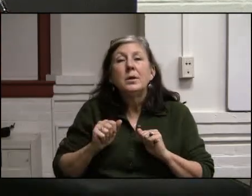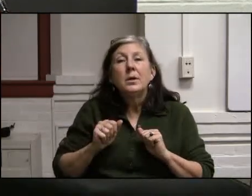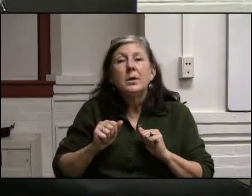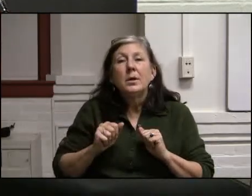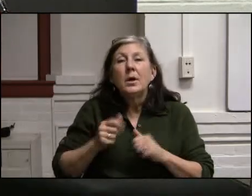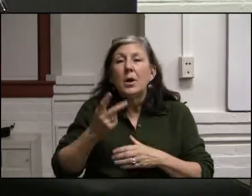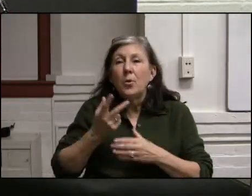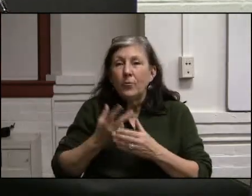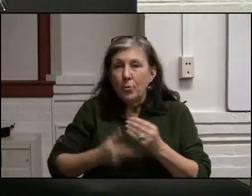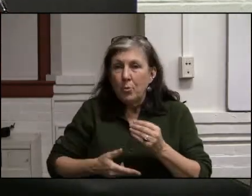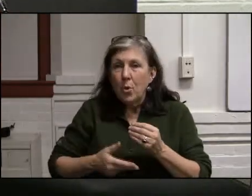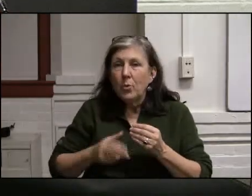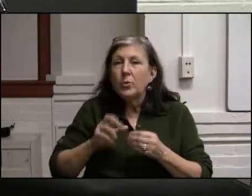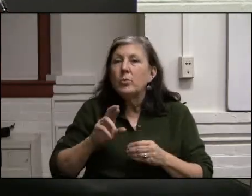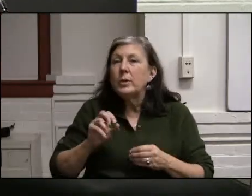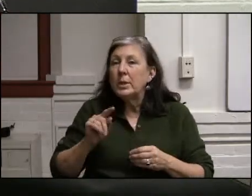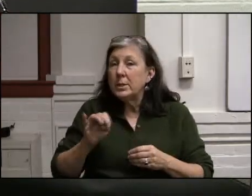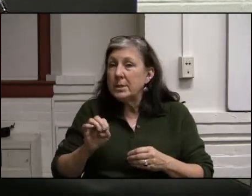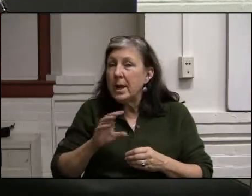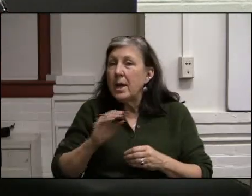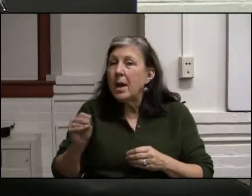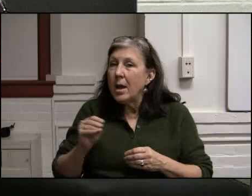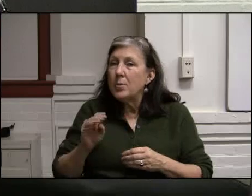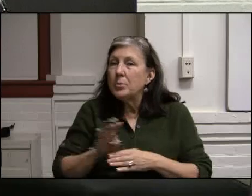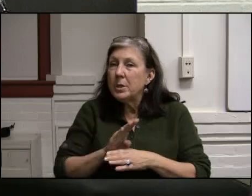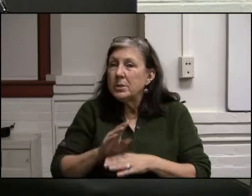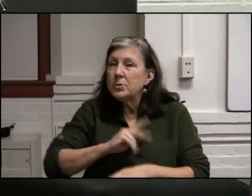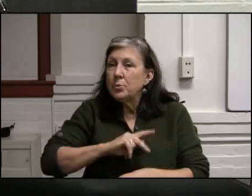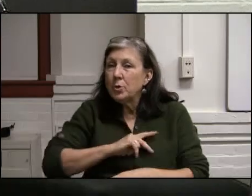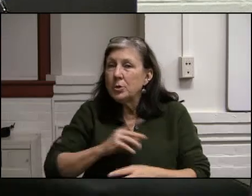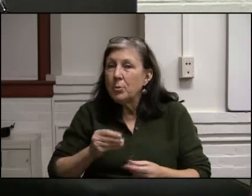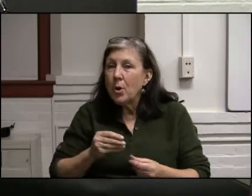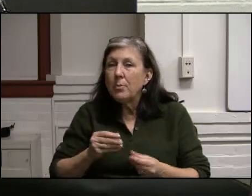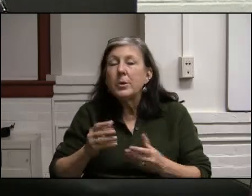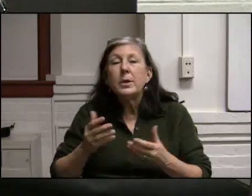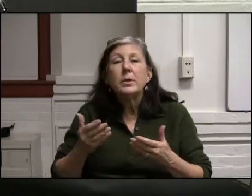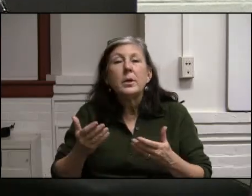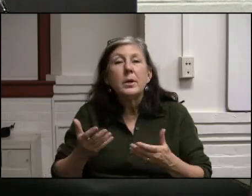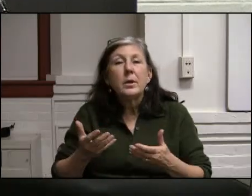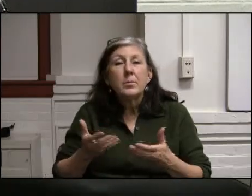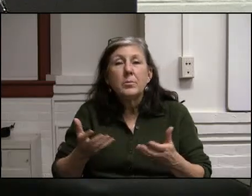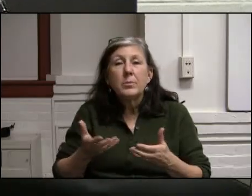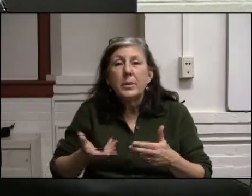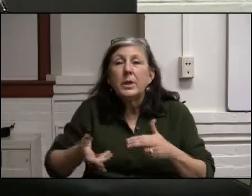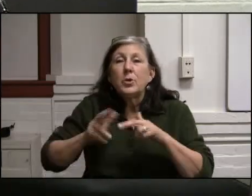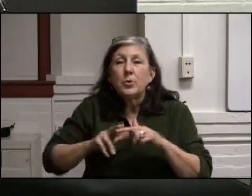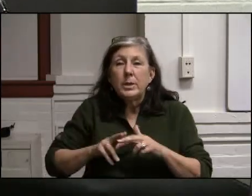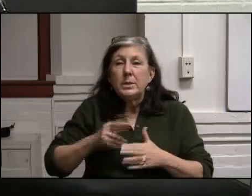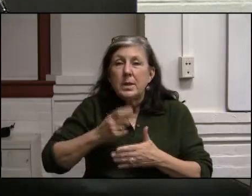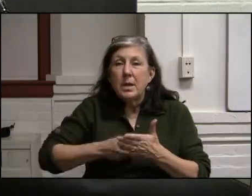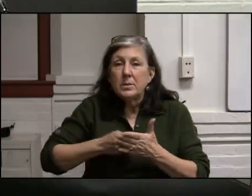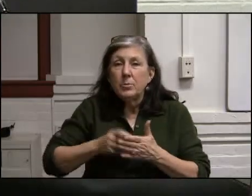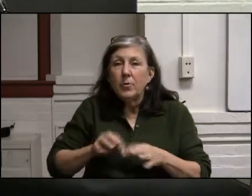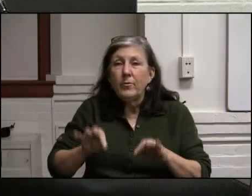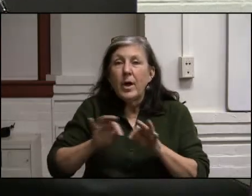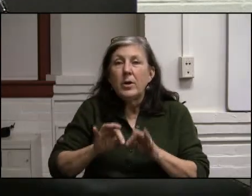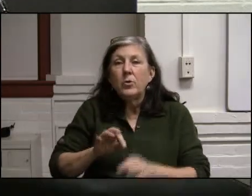for both real estate and business personal property is an increase in taxable value